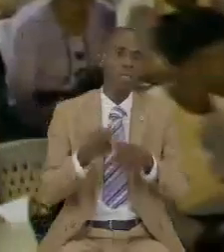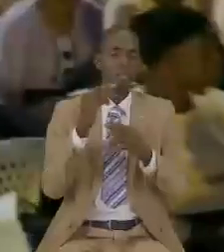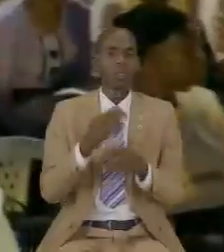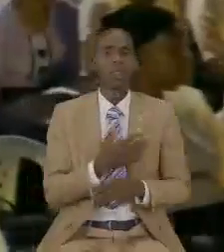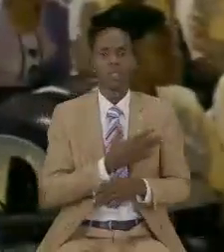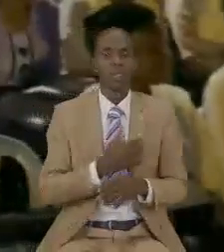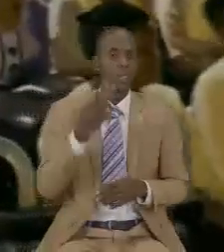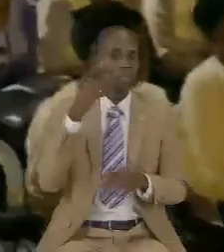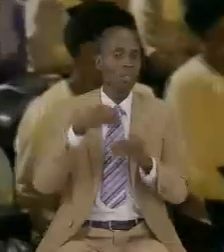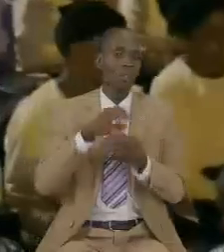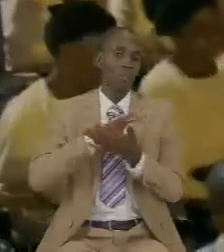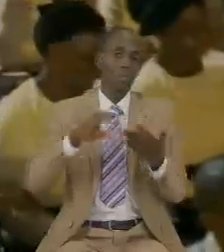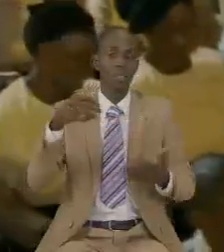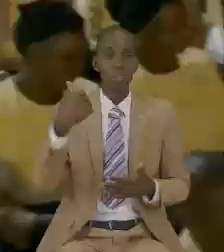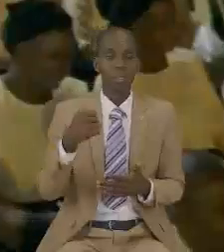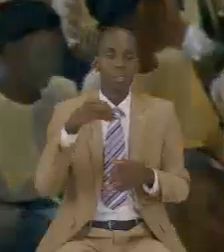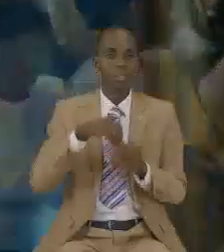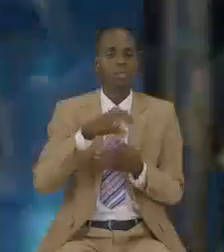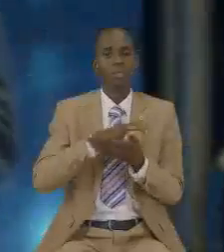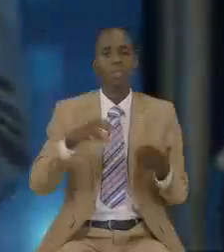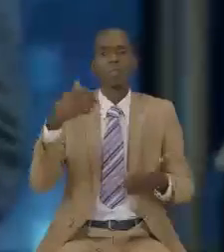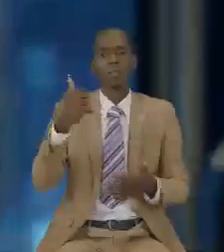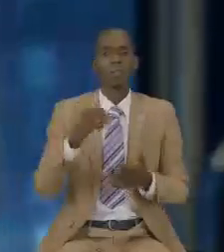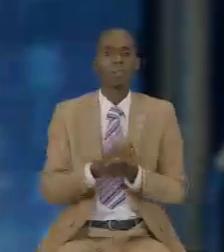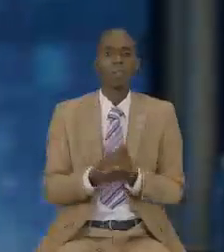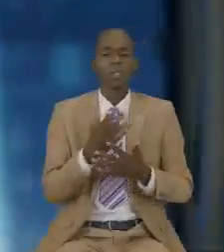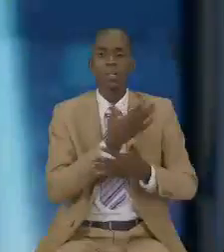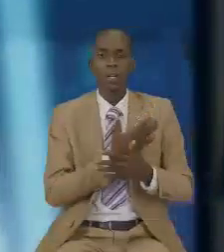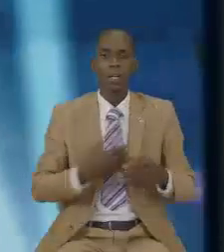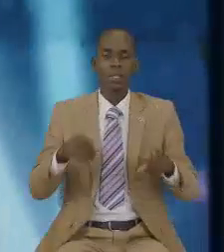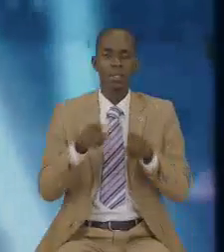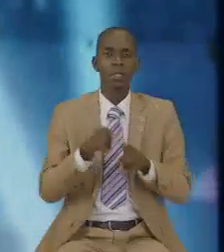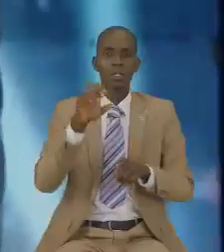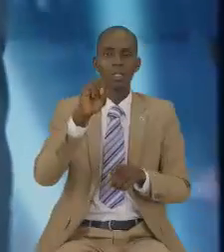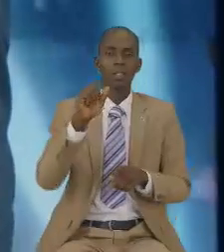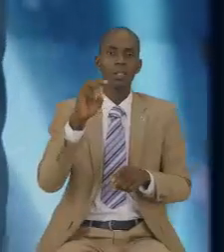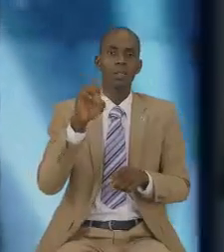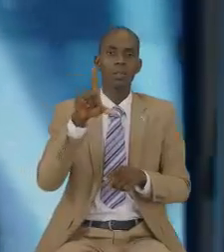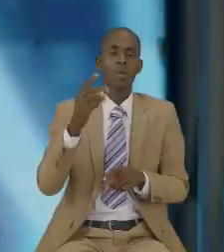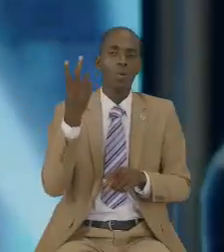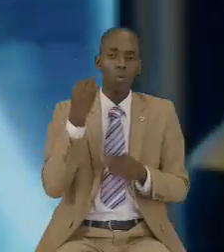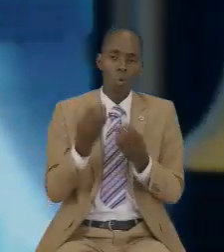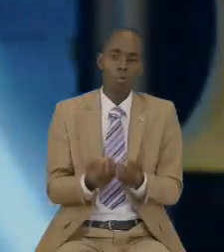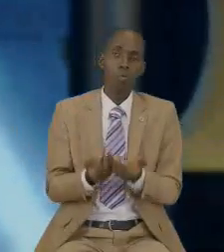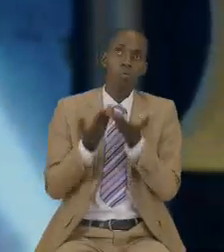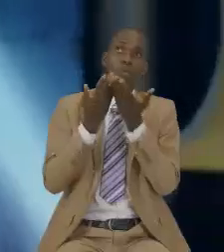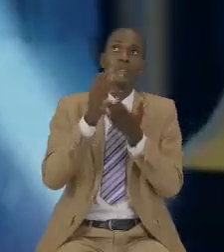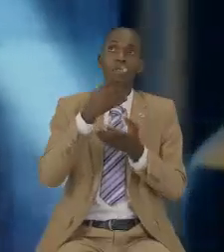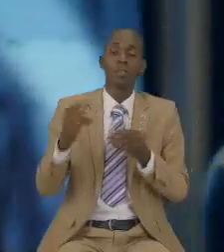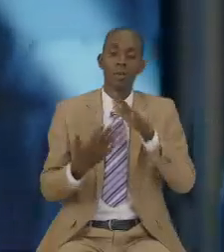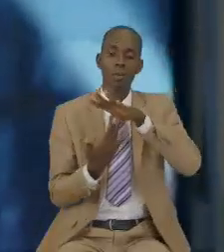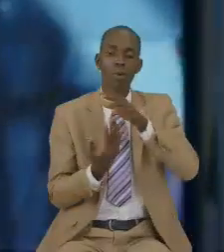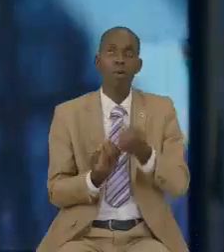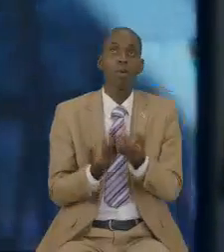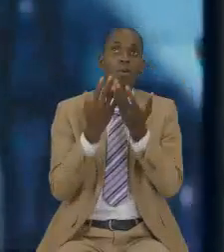look at verse 10. In verse 10, and as Samuel was offering up the burnt offering,